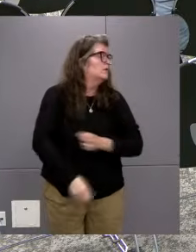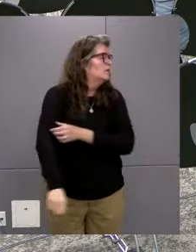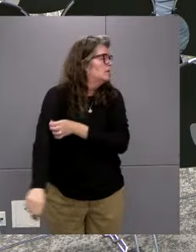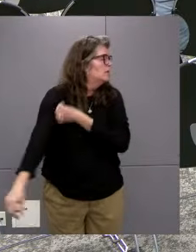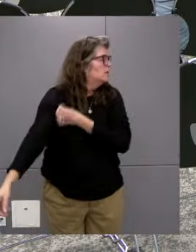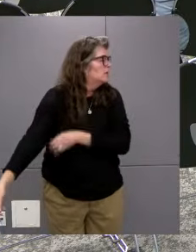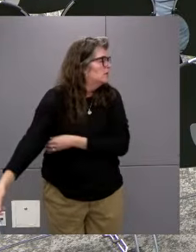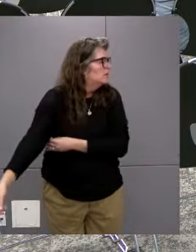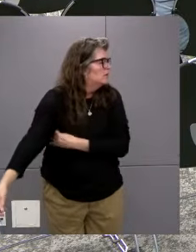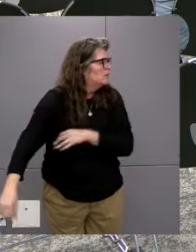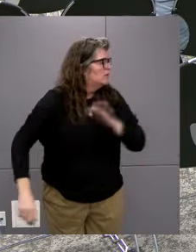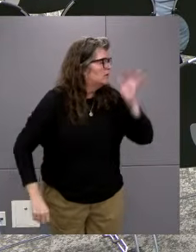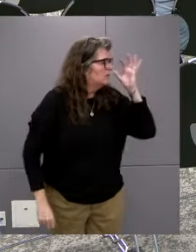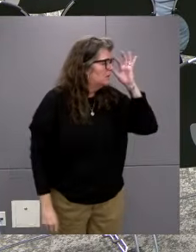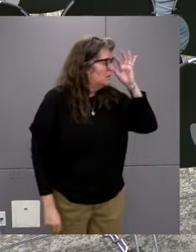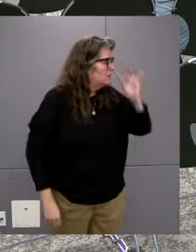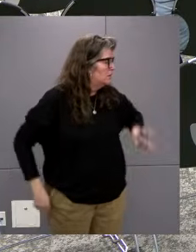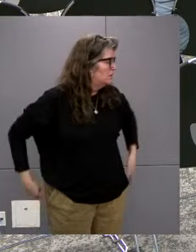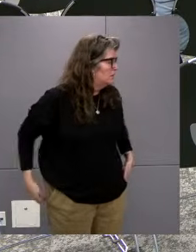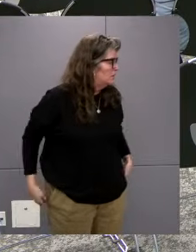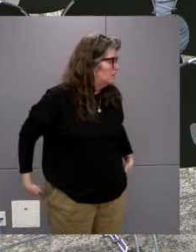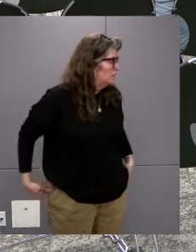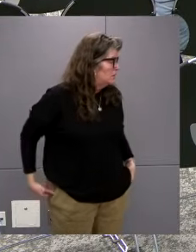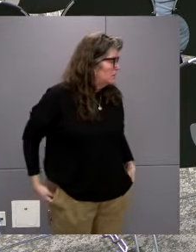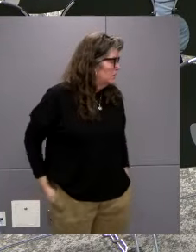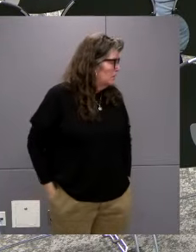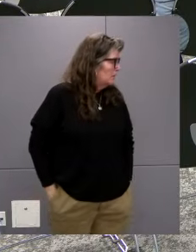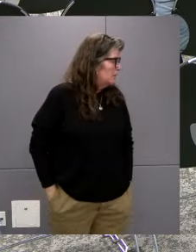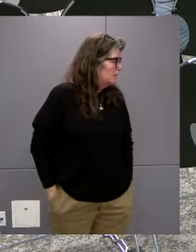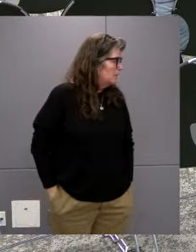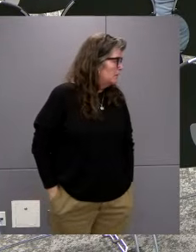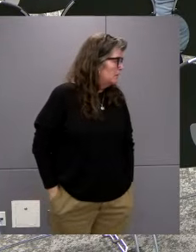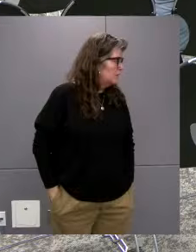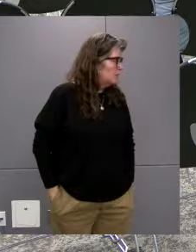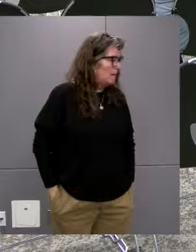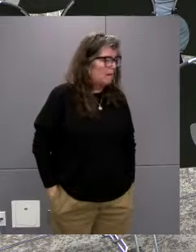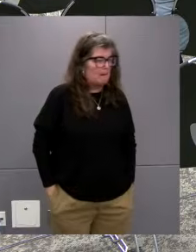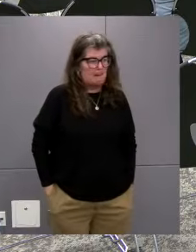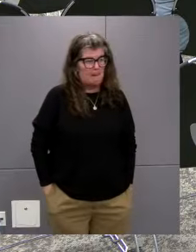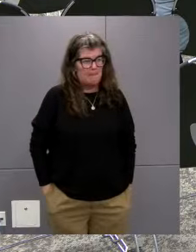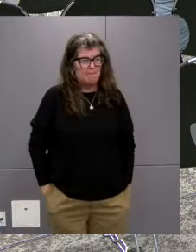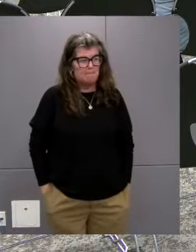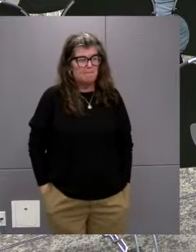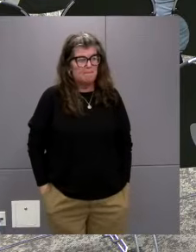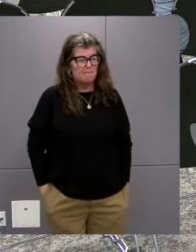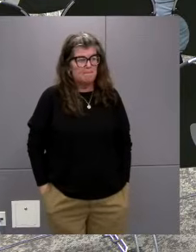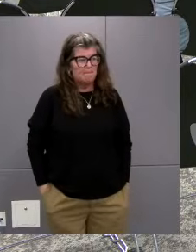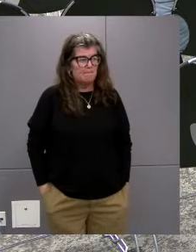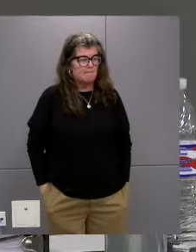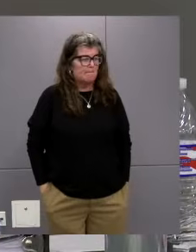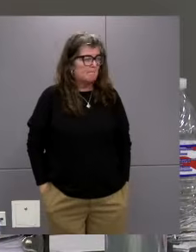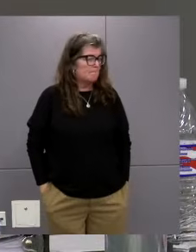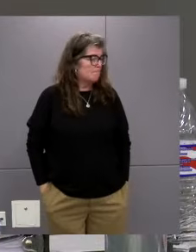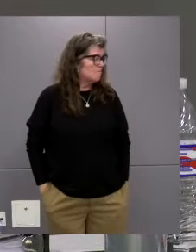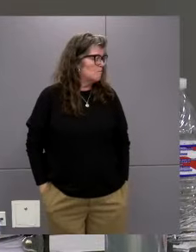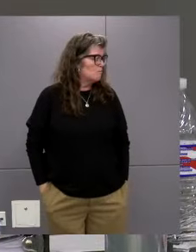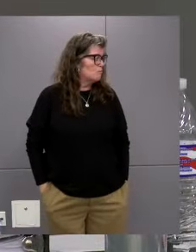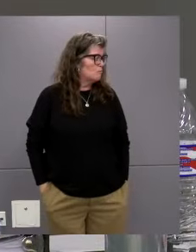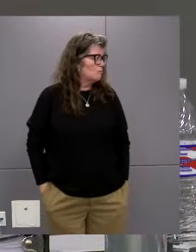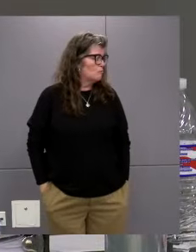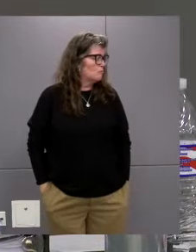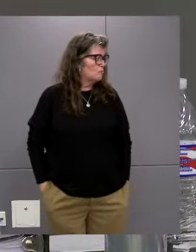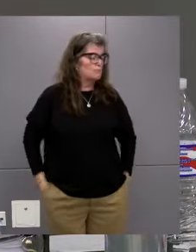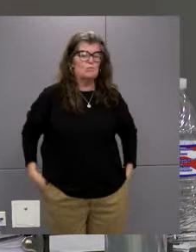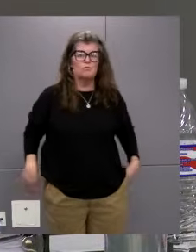will, You know what, that takes priority. I can't even, not even read Say that. that takes priority. All right, we will do